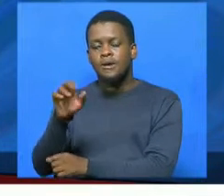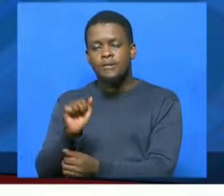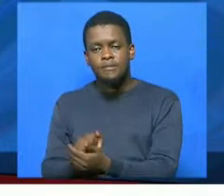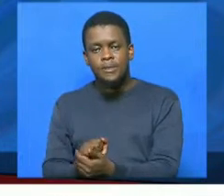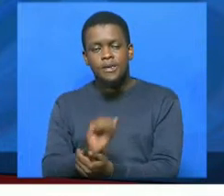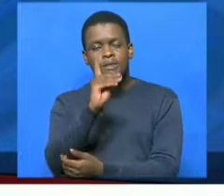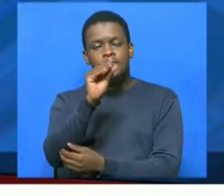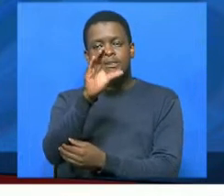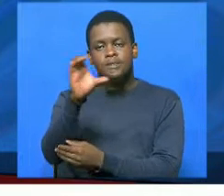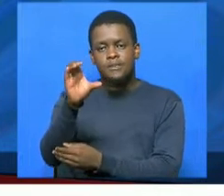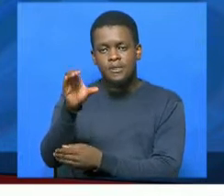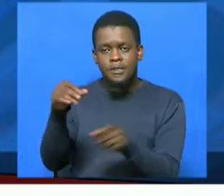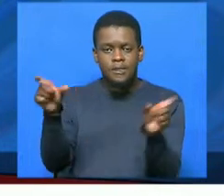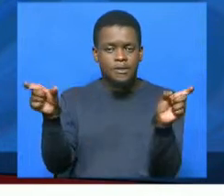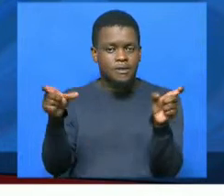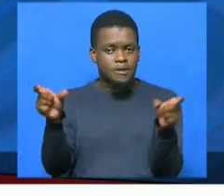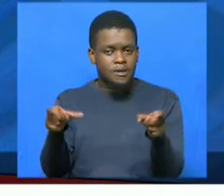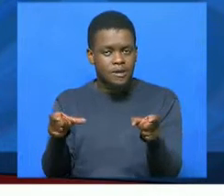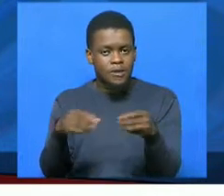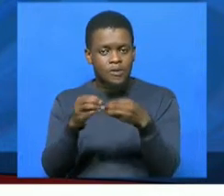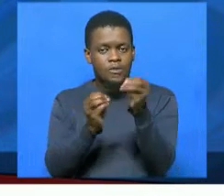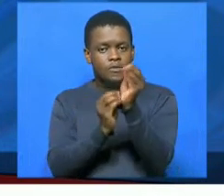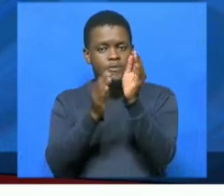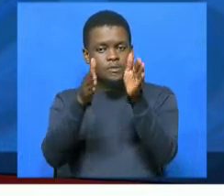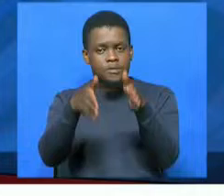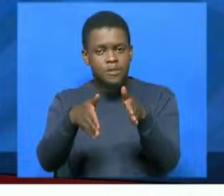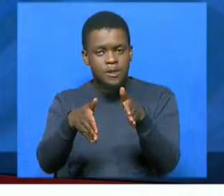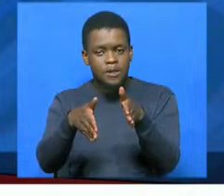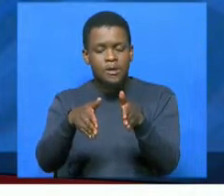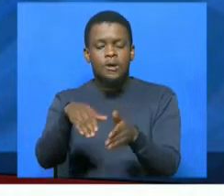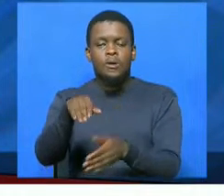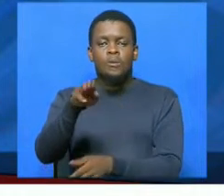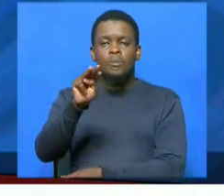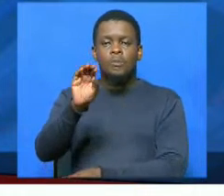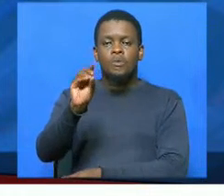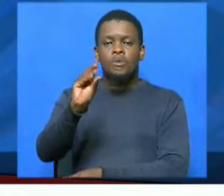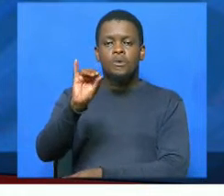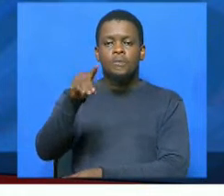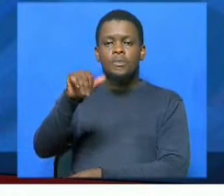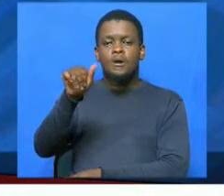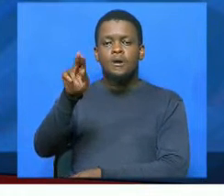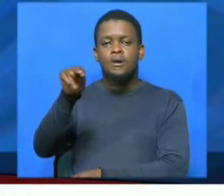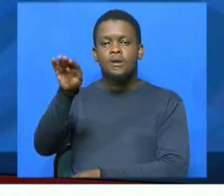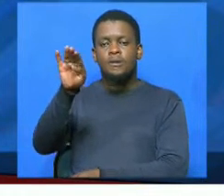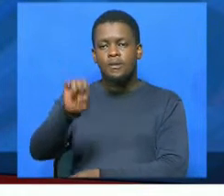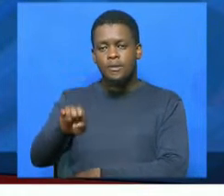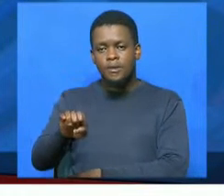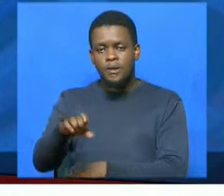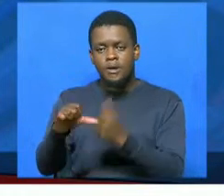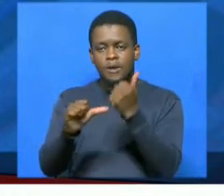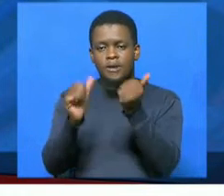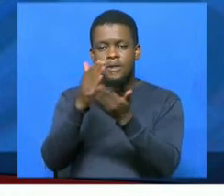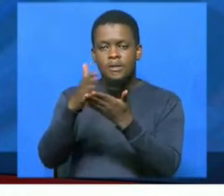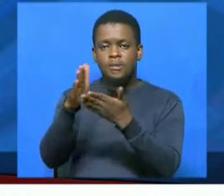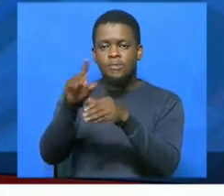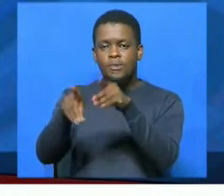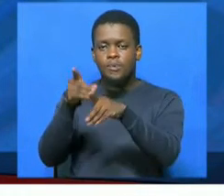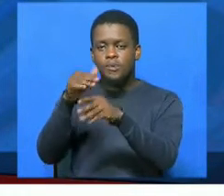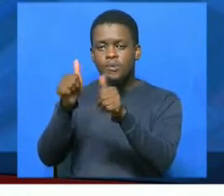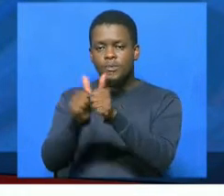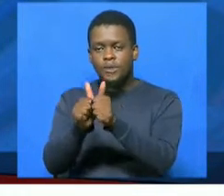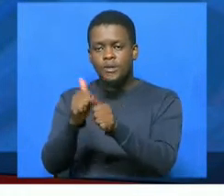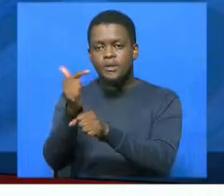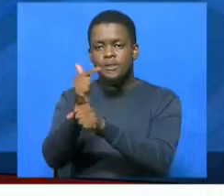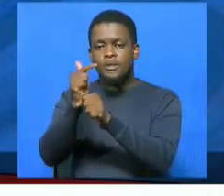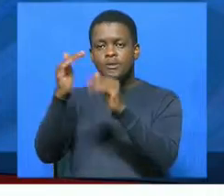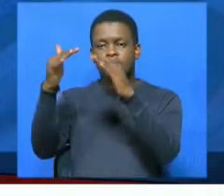Boitumelo Molefane, says so far 110 people have been evacuated and provided with temporary shelter. Angela Enosa